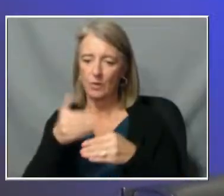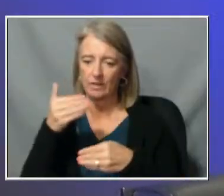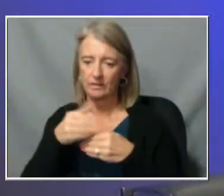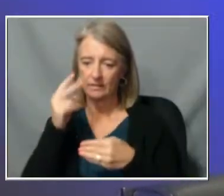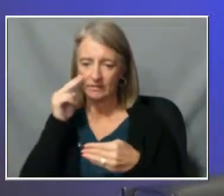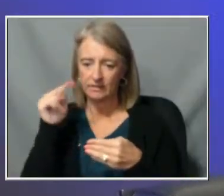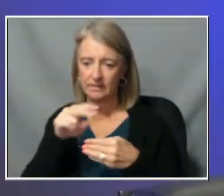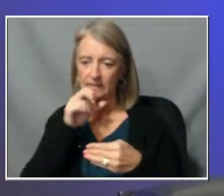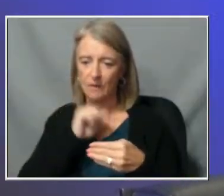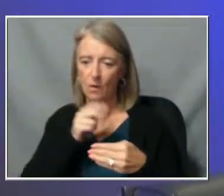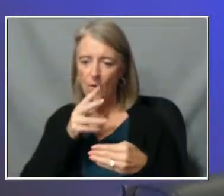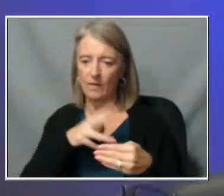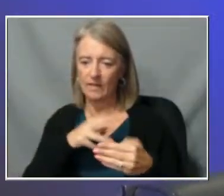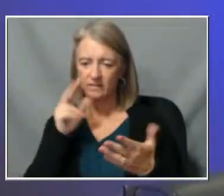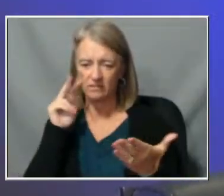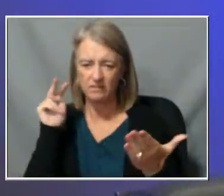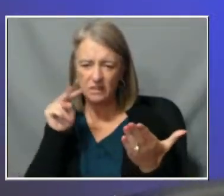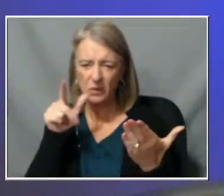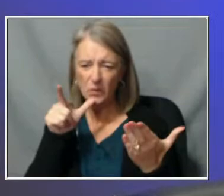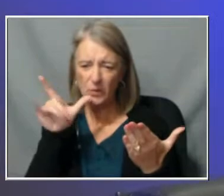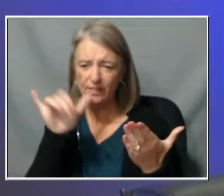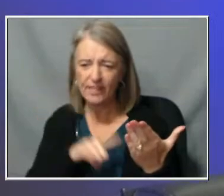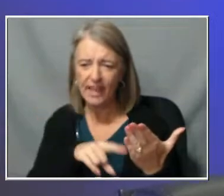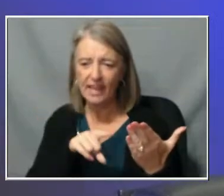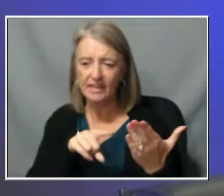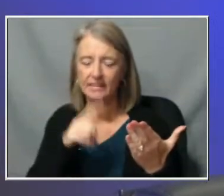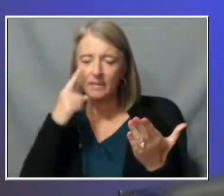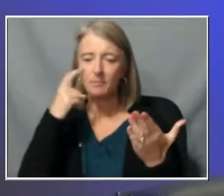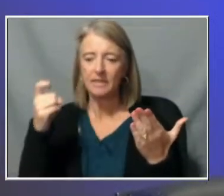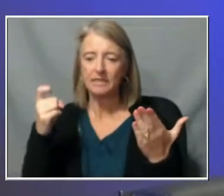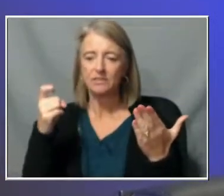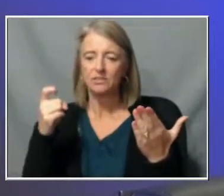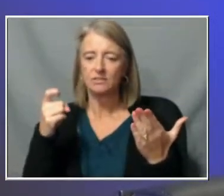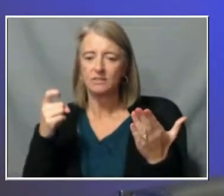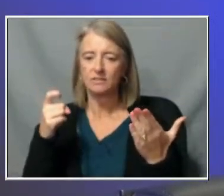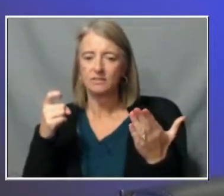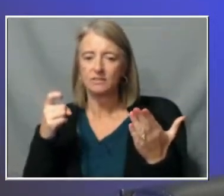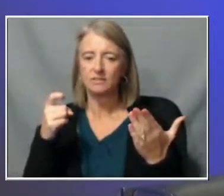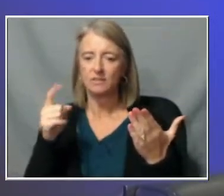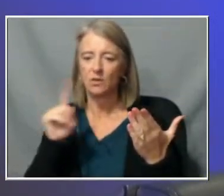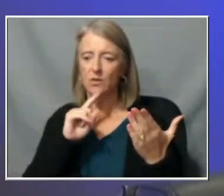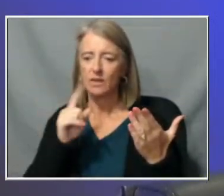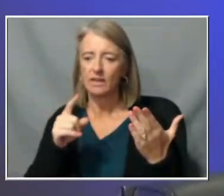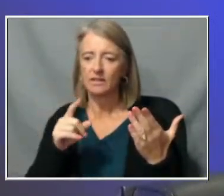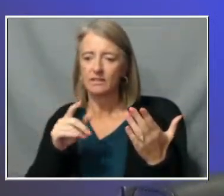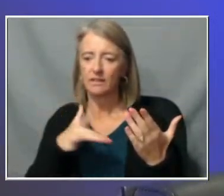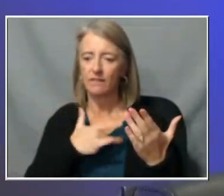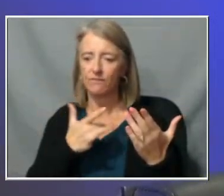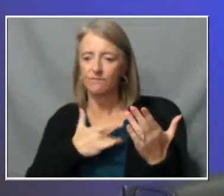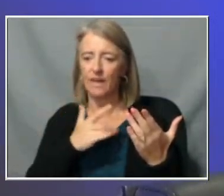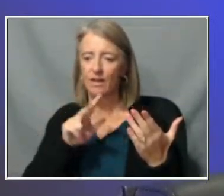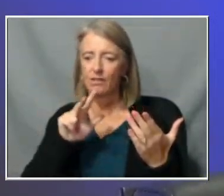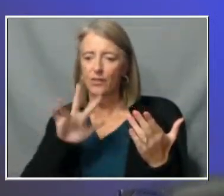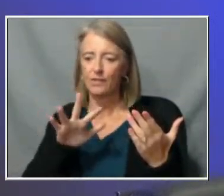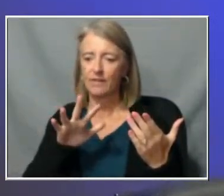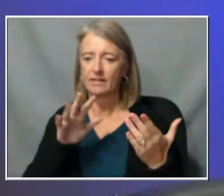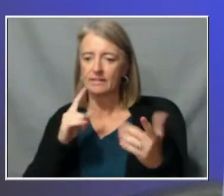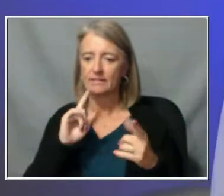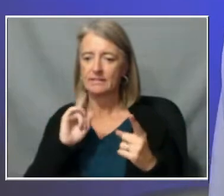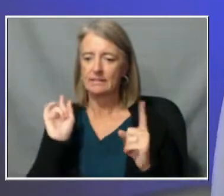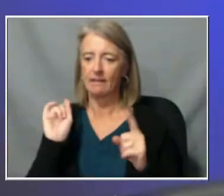old lady, and I thought, who is that? Because she told, and I said, well, really, how old do you feel? She felt 35 until the day she died. And so